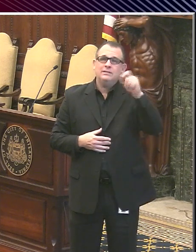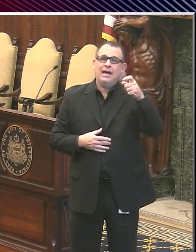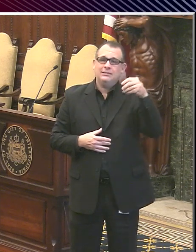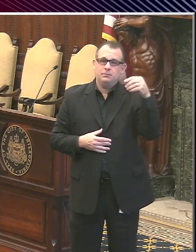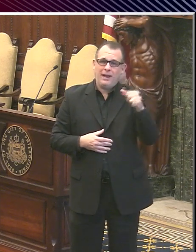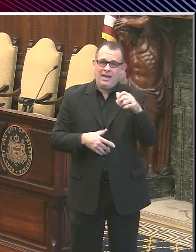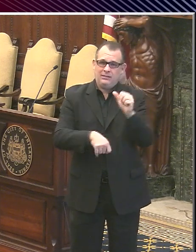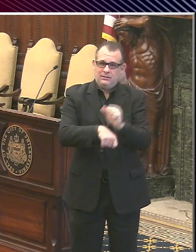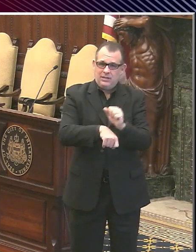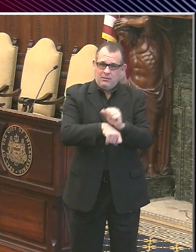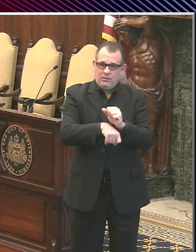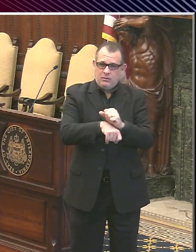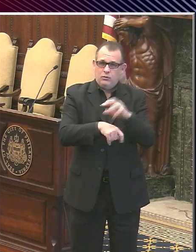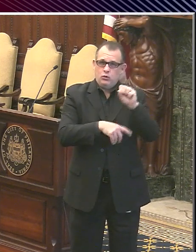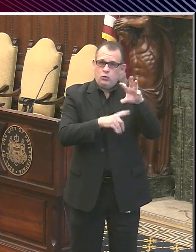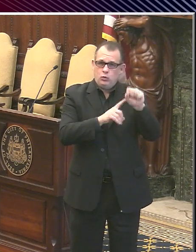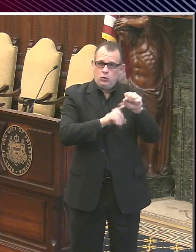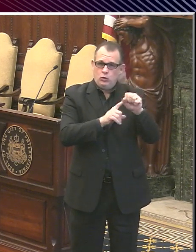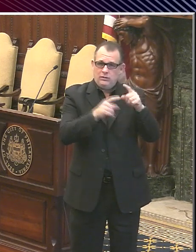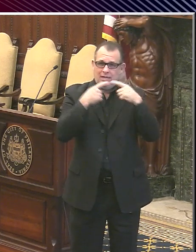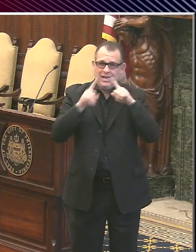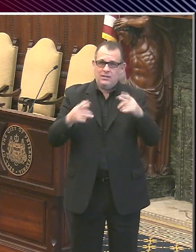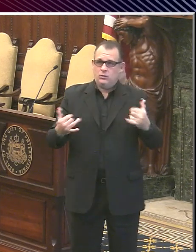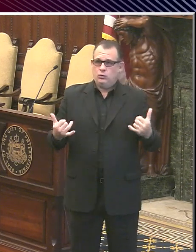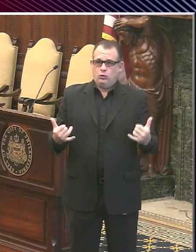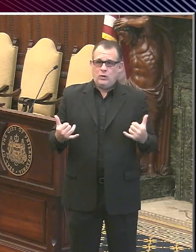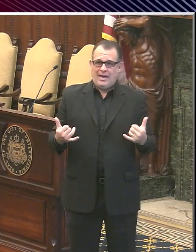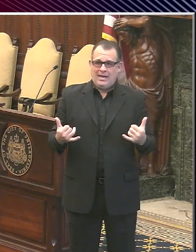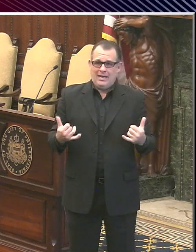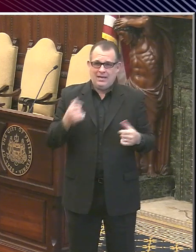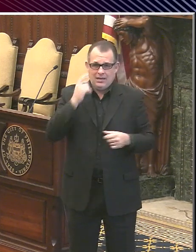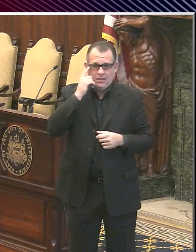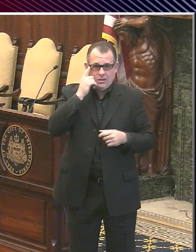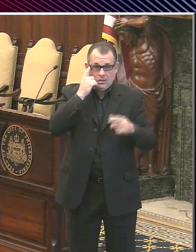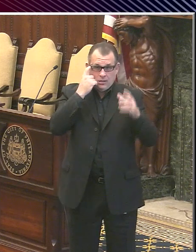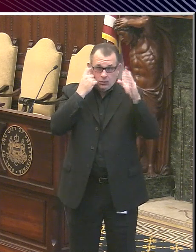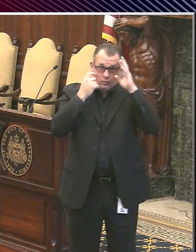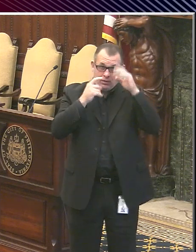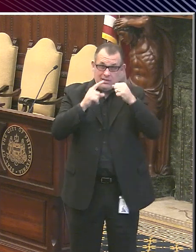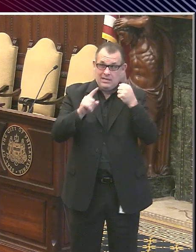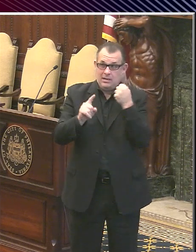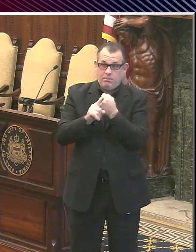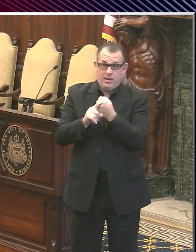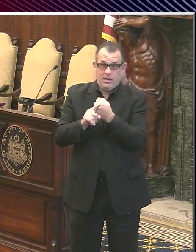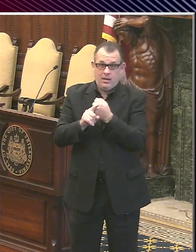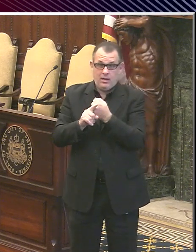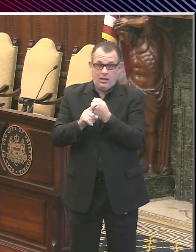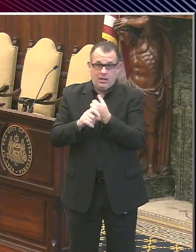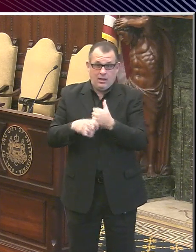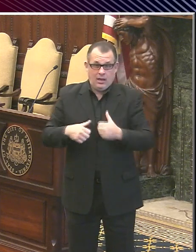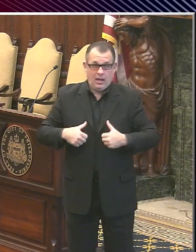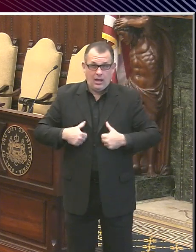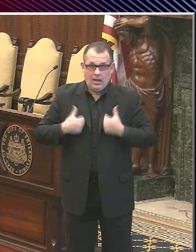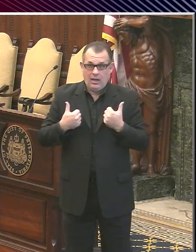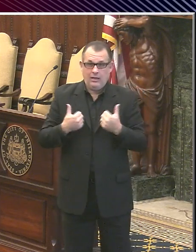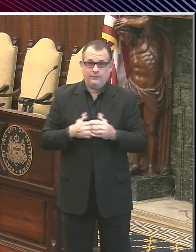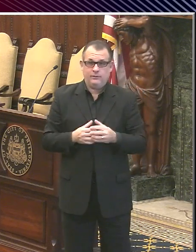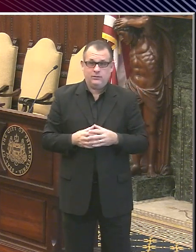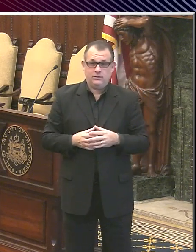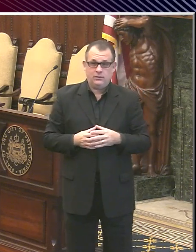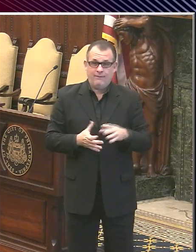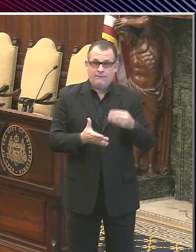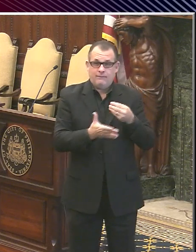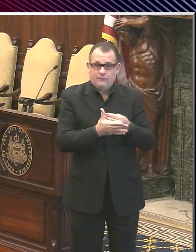you're announcing here today is going to severely impact the lives of and the